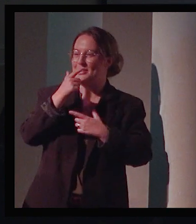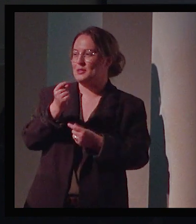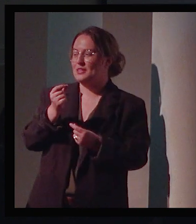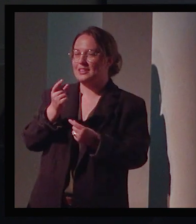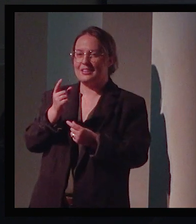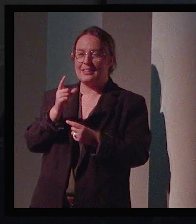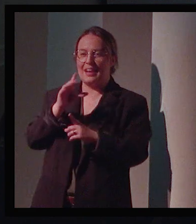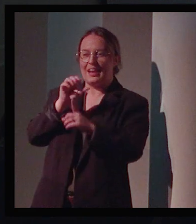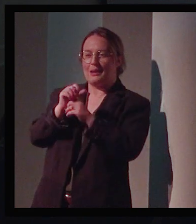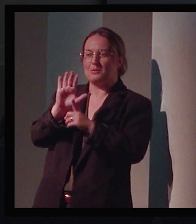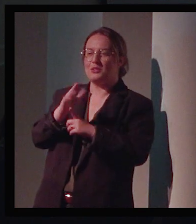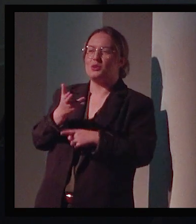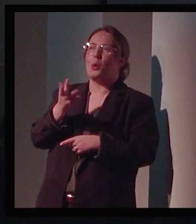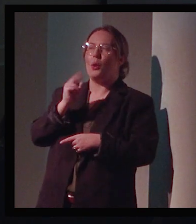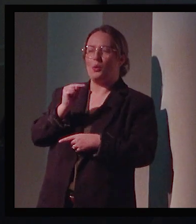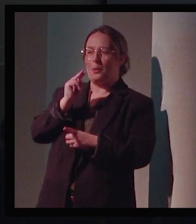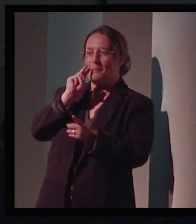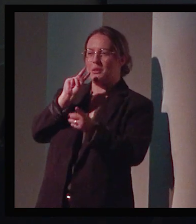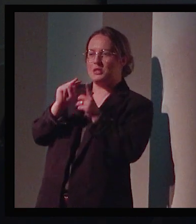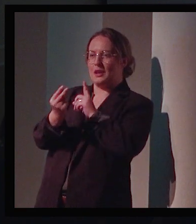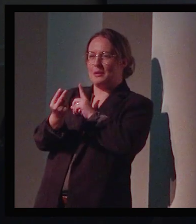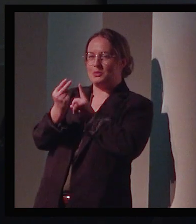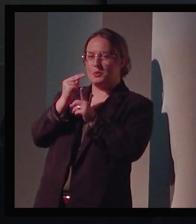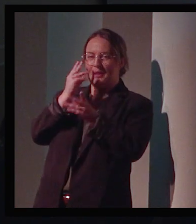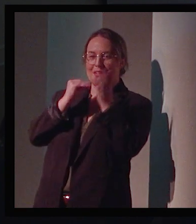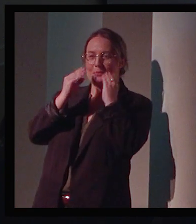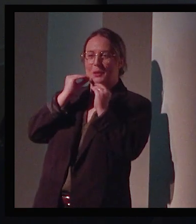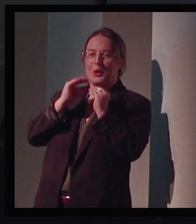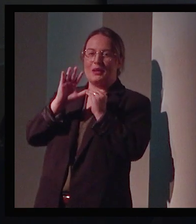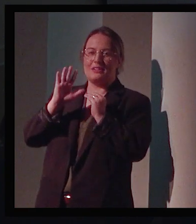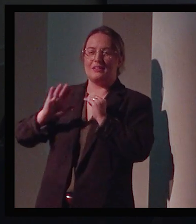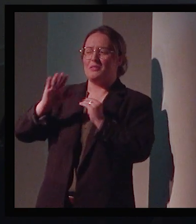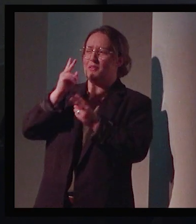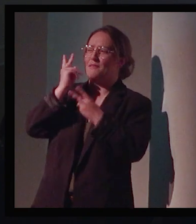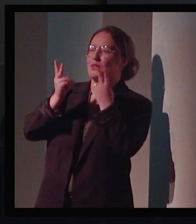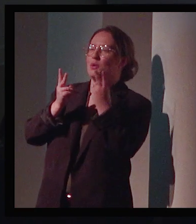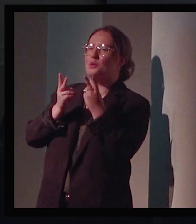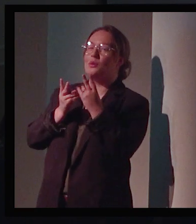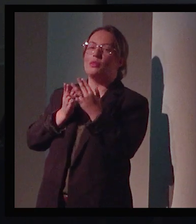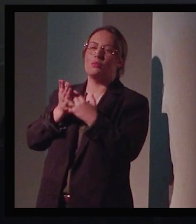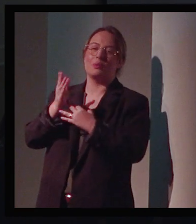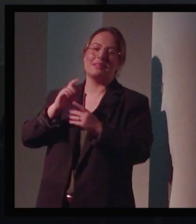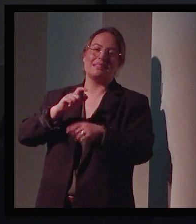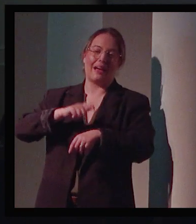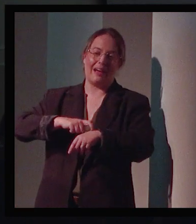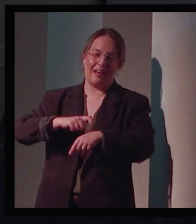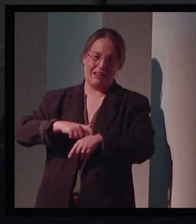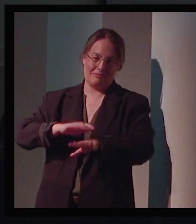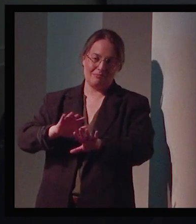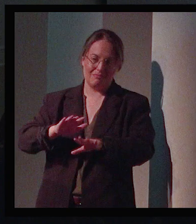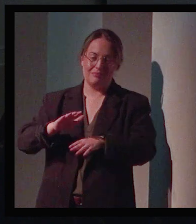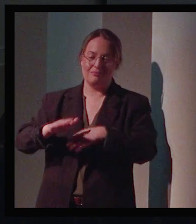own perceptual experience of the view as it unfolds over time to him.